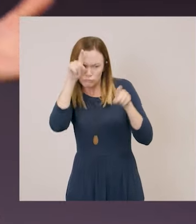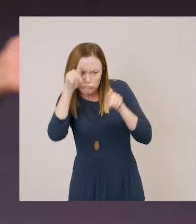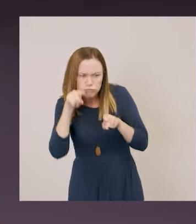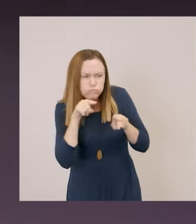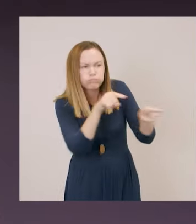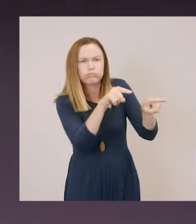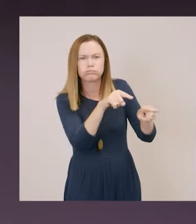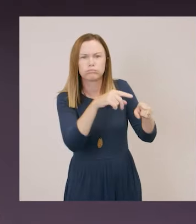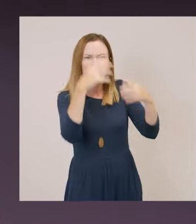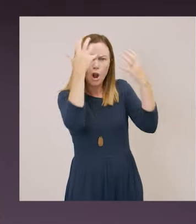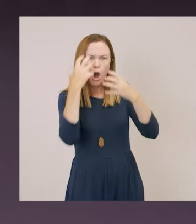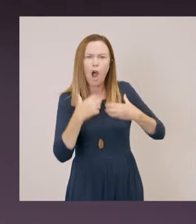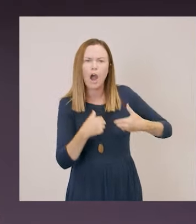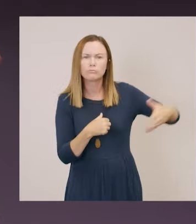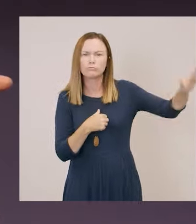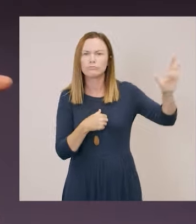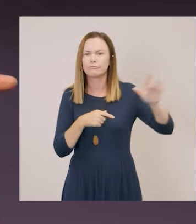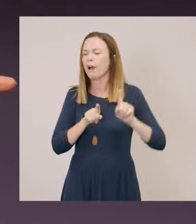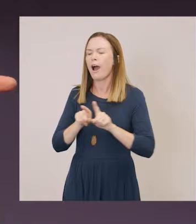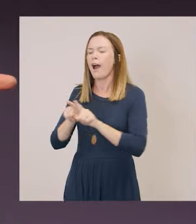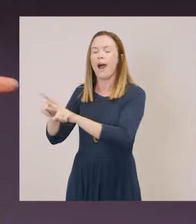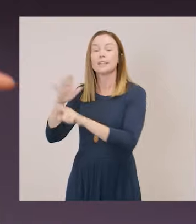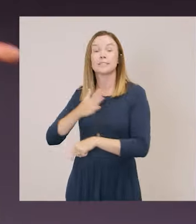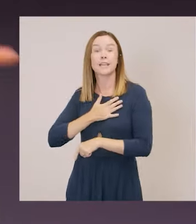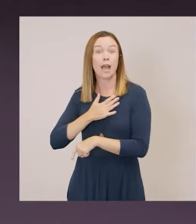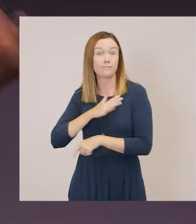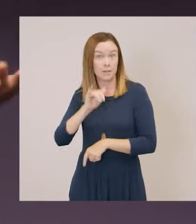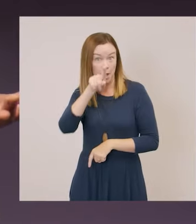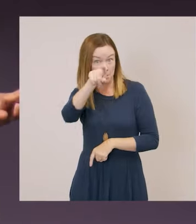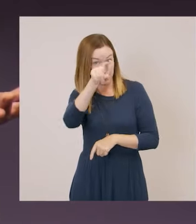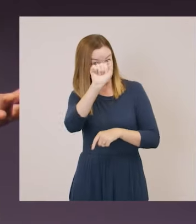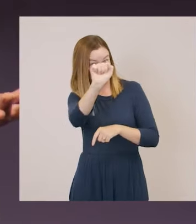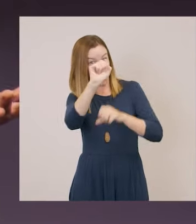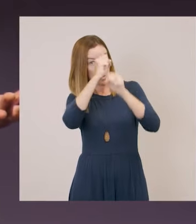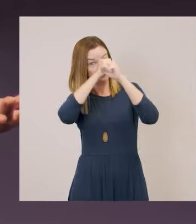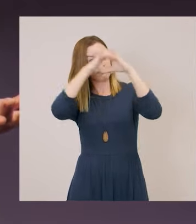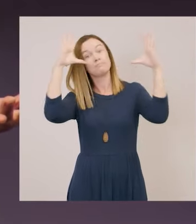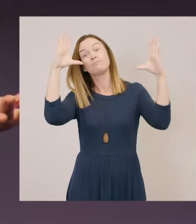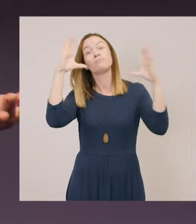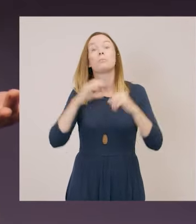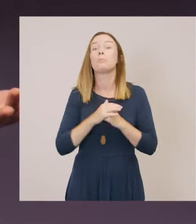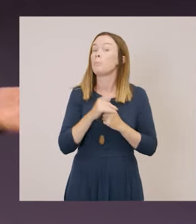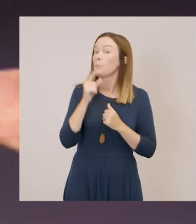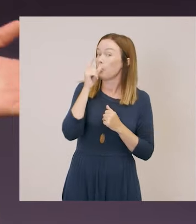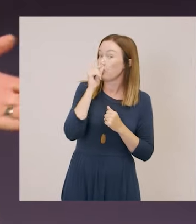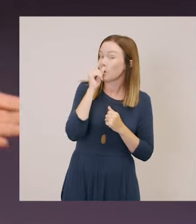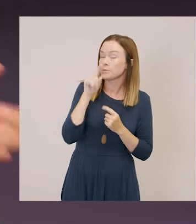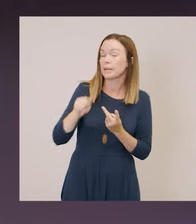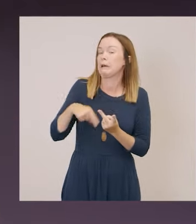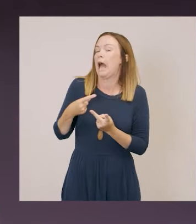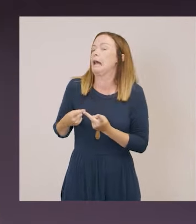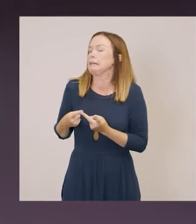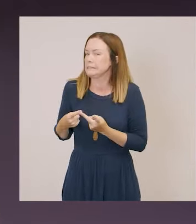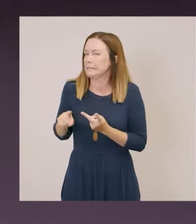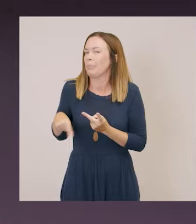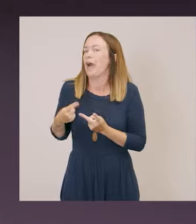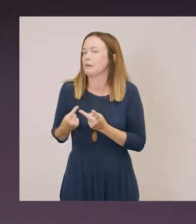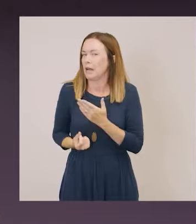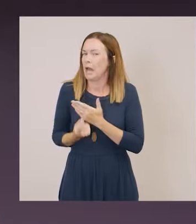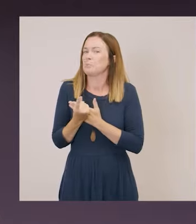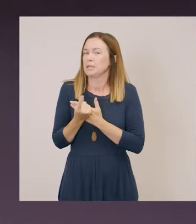lion, and they went away to safety and they lived happily ever after. You might like to think along those lines. Possibly something else